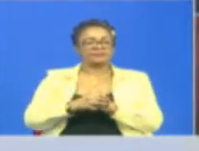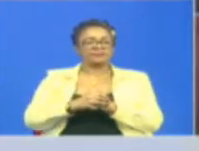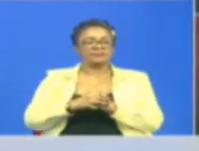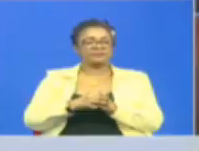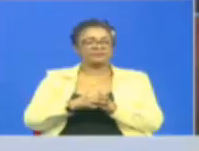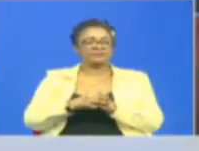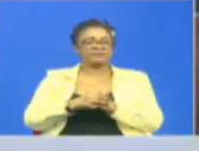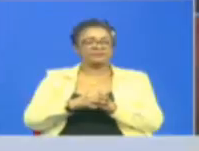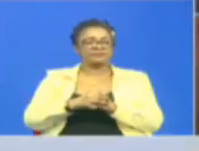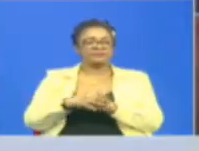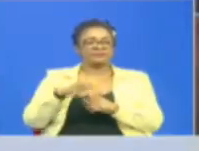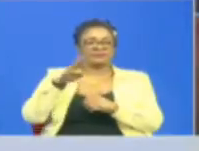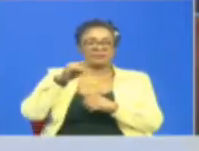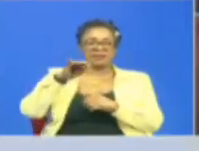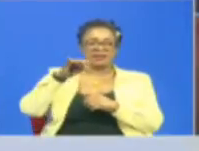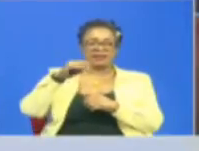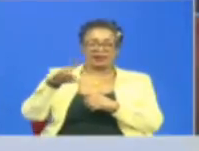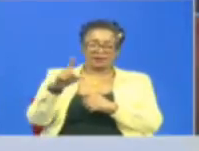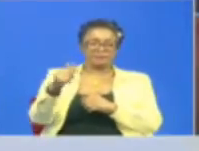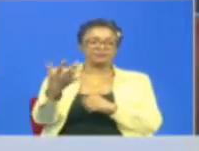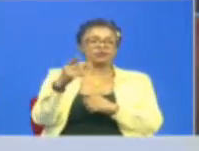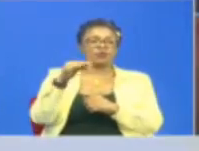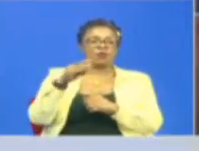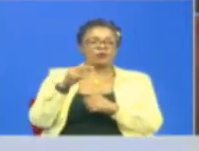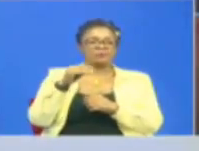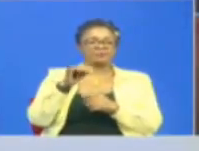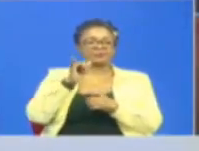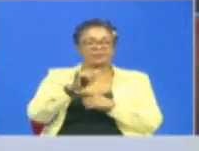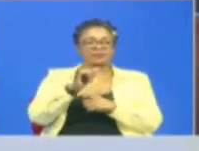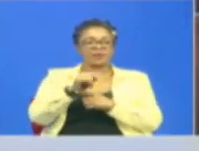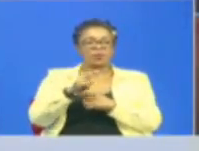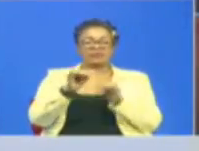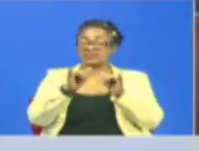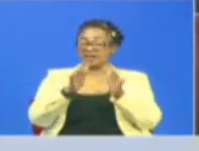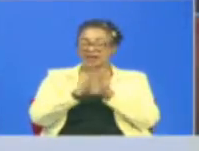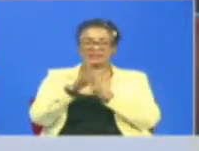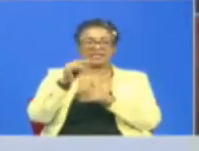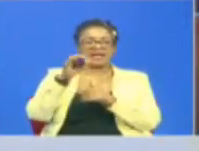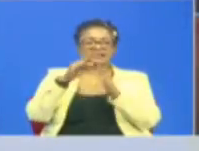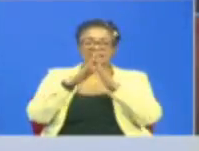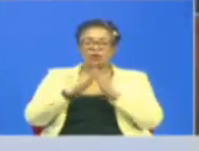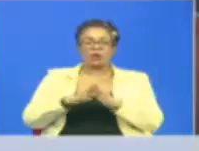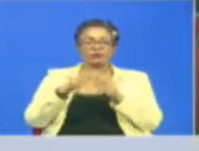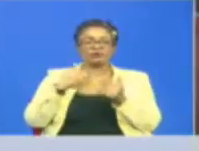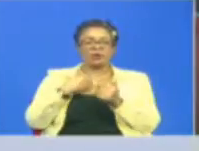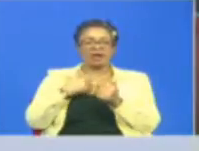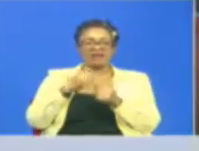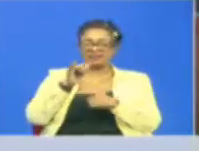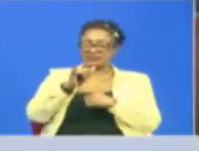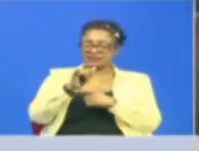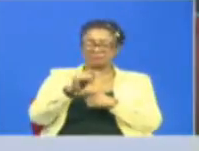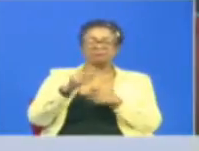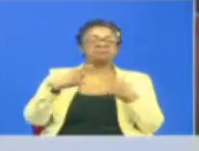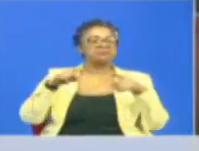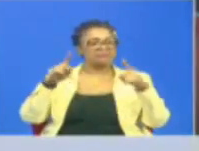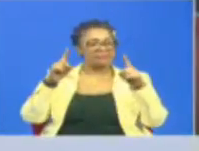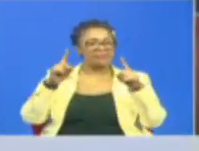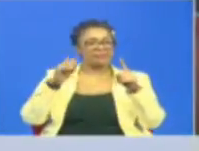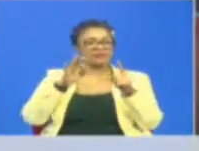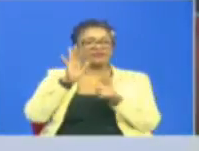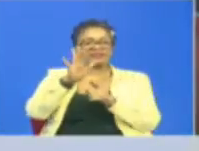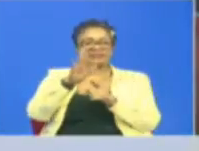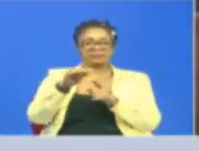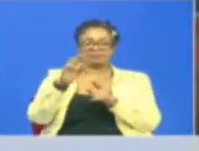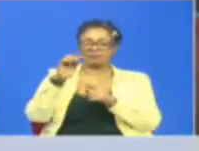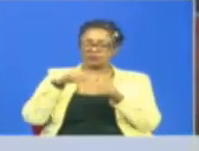Now, Mikel Arteta hopes that Pierre-Emerick will stay at Arsenal to lead the Gunners to more success after scoring twice